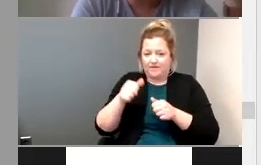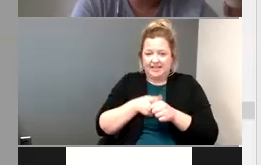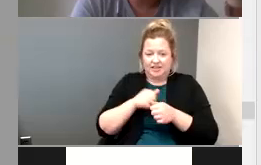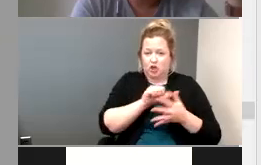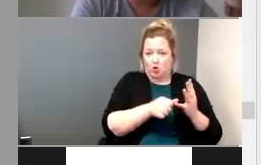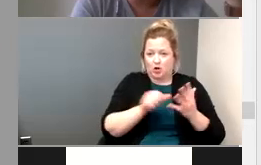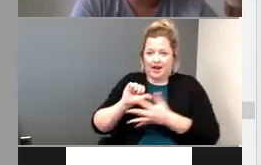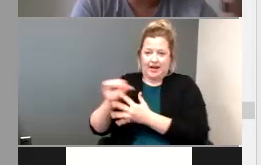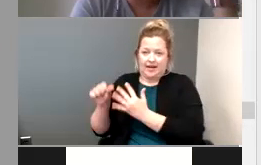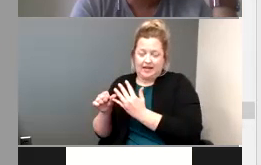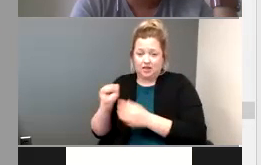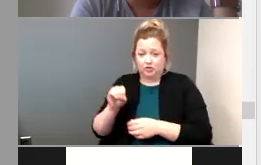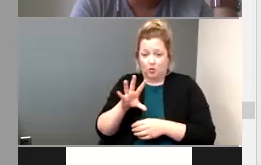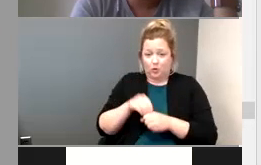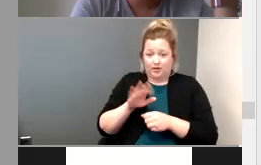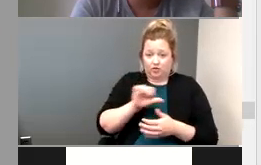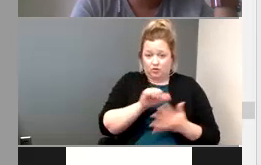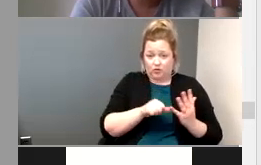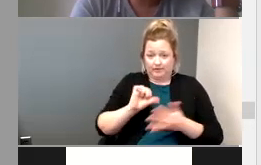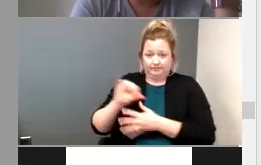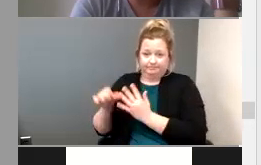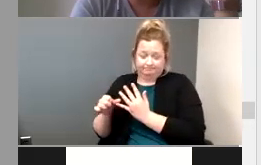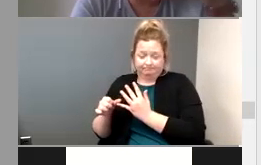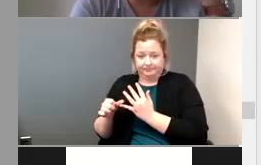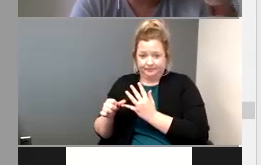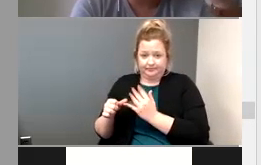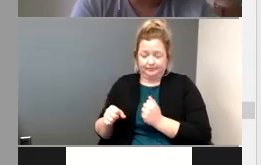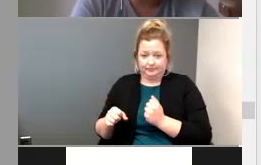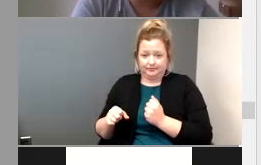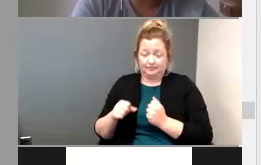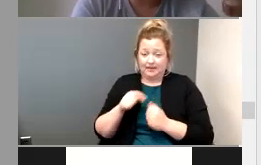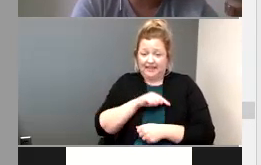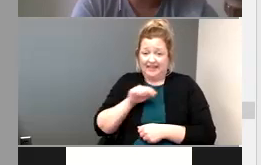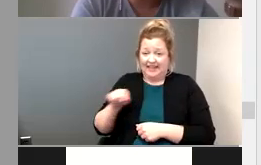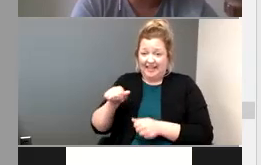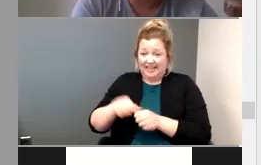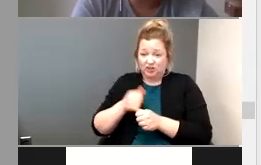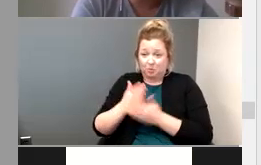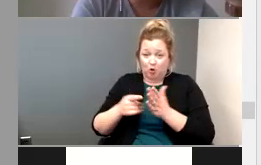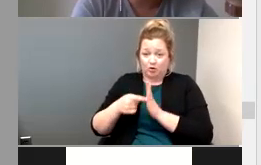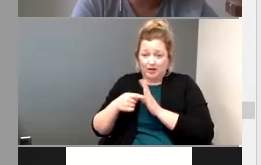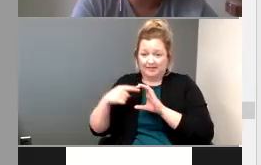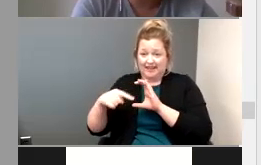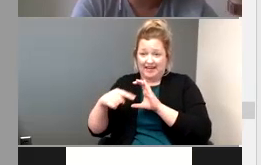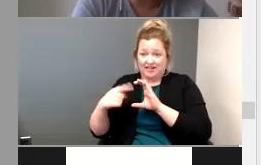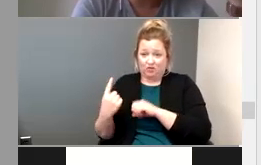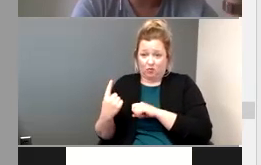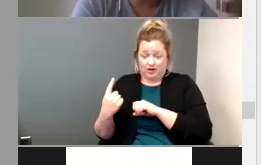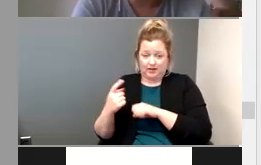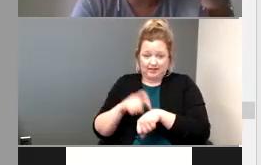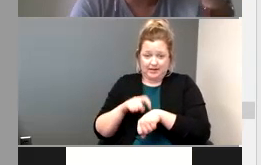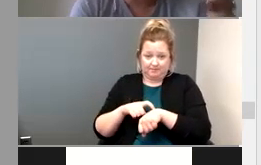your array basically requires theta 1 time. Calling and sorting the individual halves require